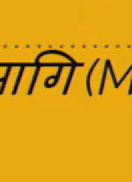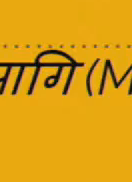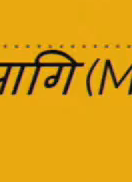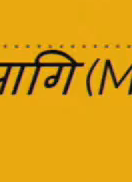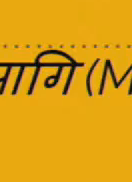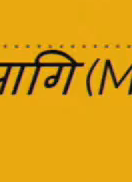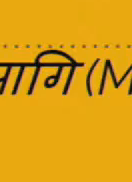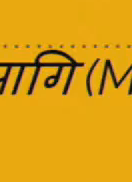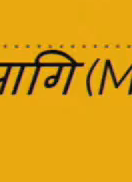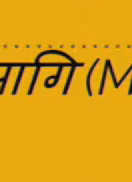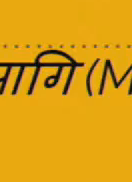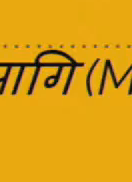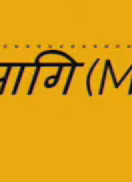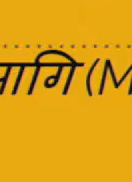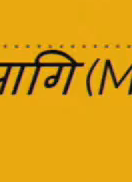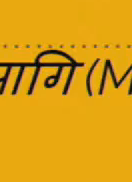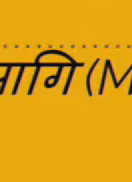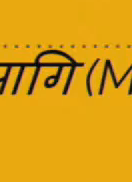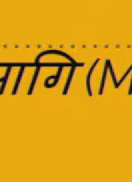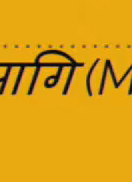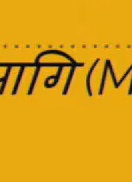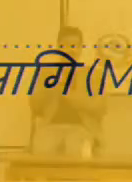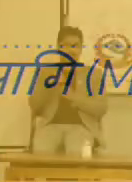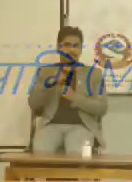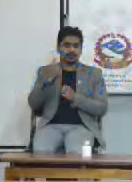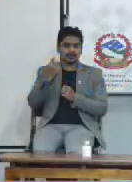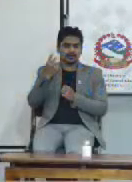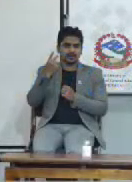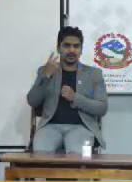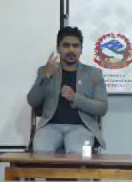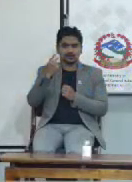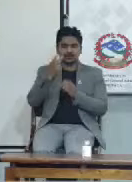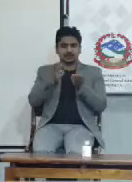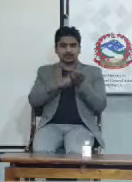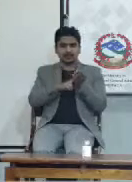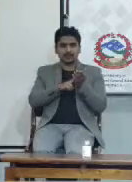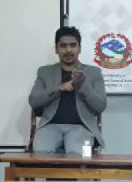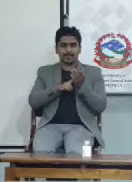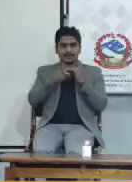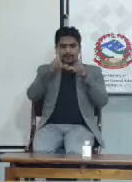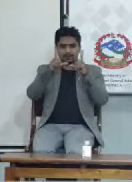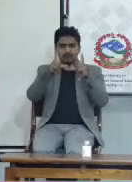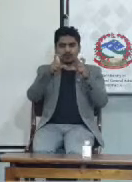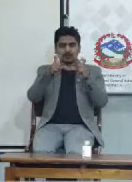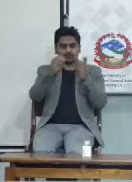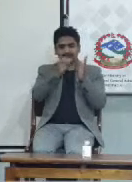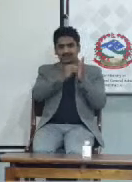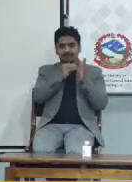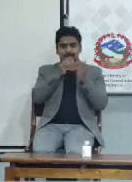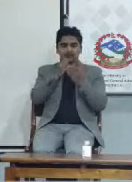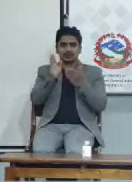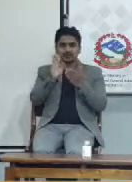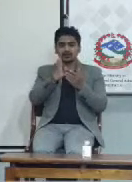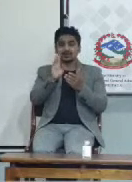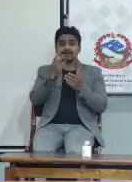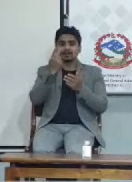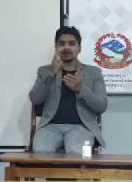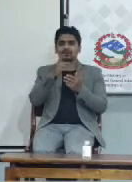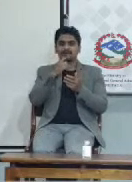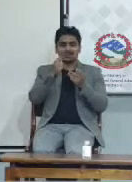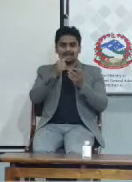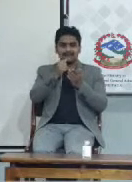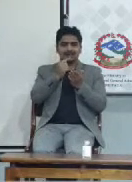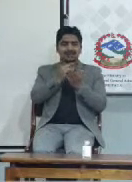I wanted to add this image, but it is missing. So in Kantipur, so the various message was there.